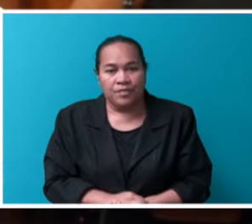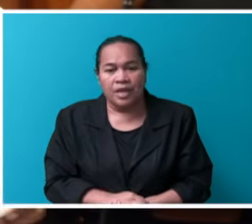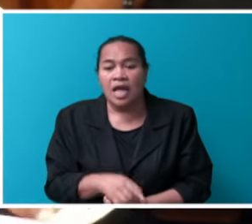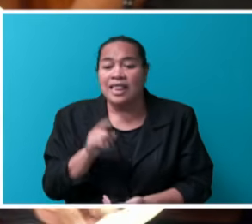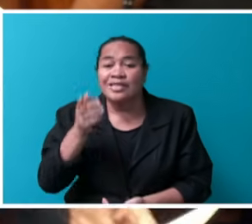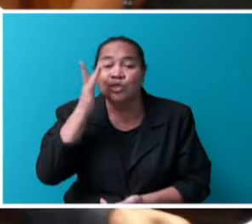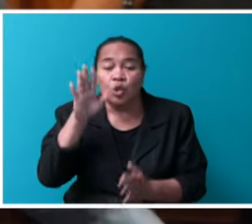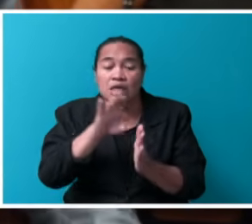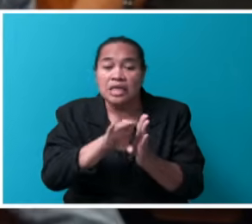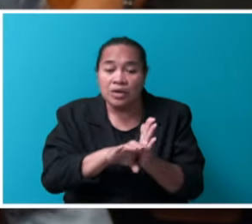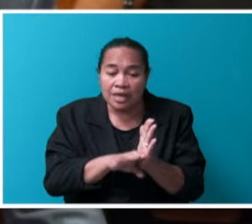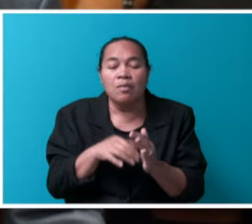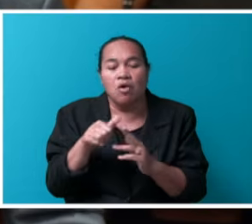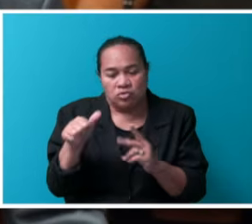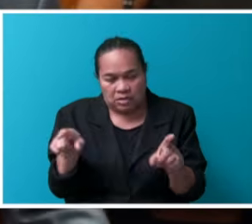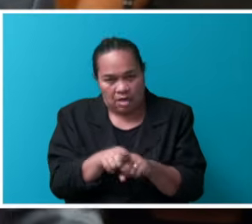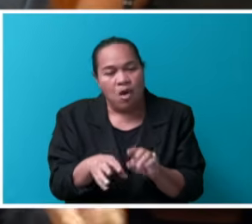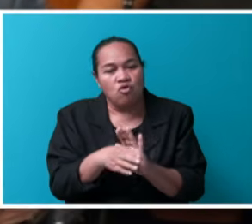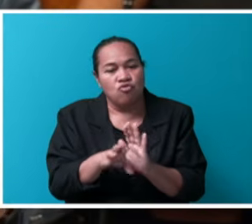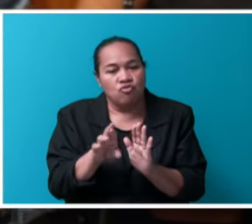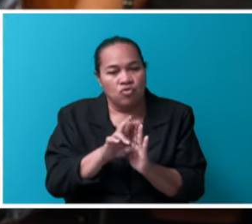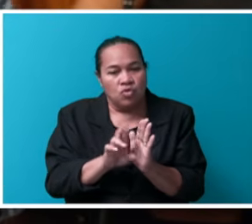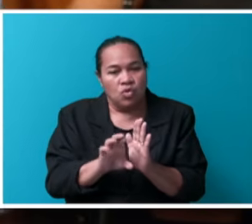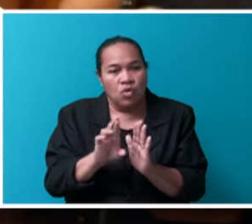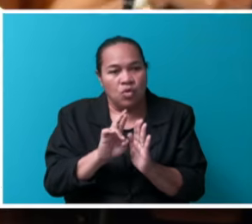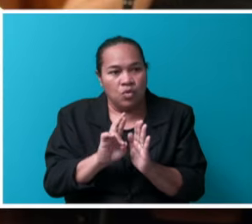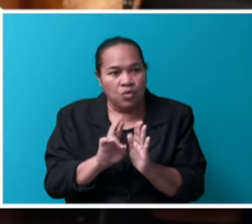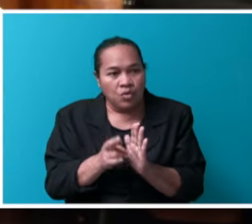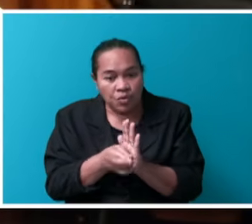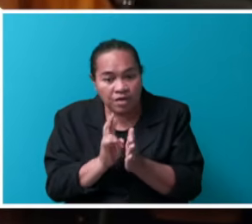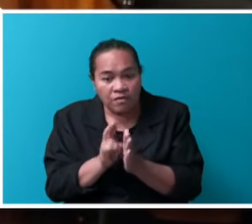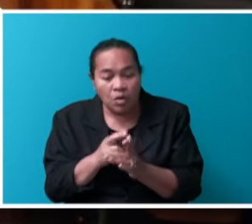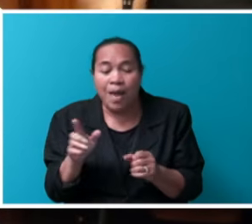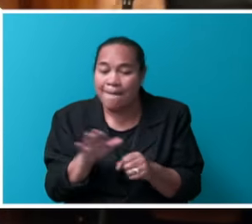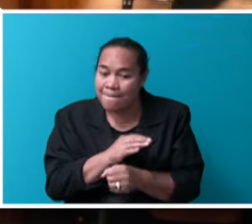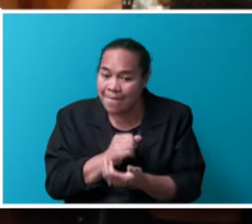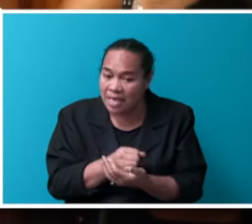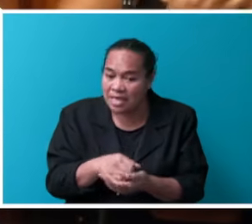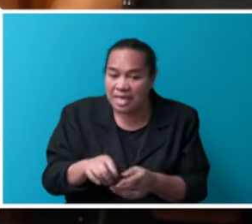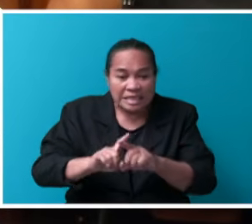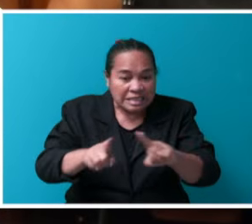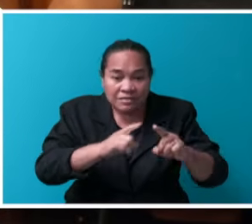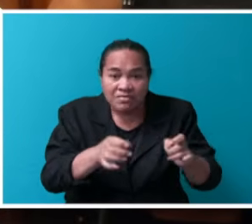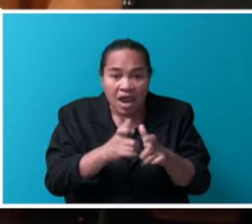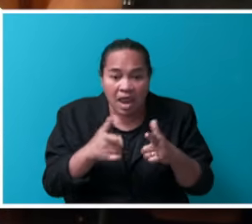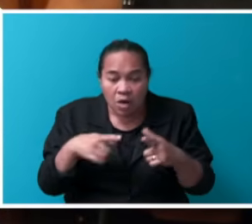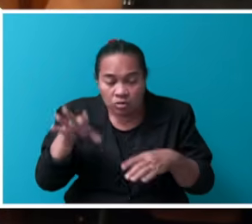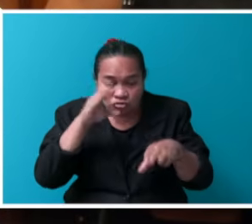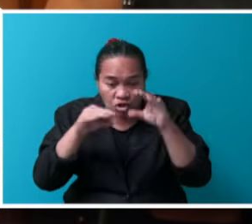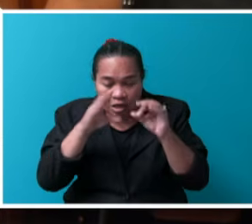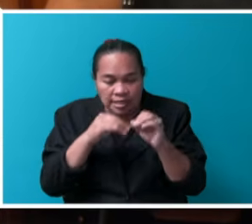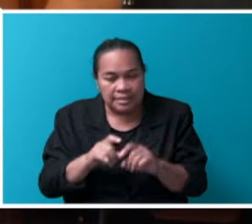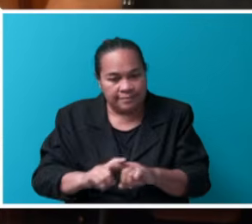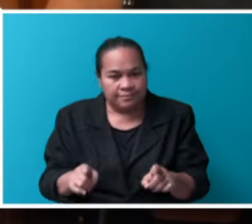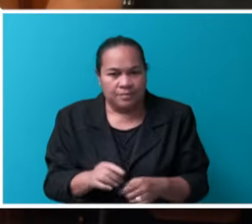curriculum is also under review. We'll be making vernacular language study compulsory up to a certain educational level. This would acknowledge